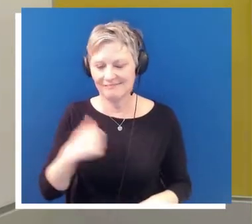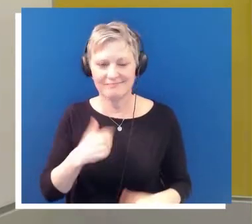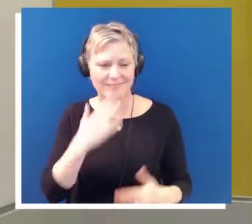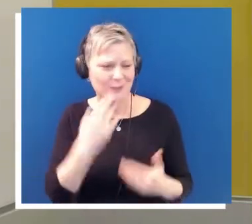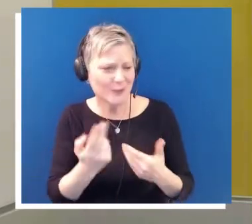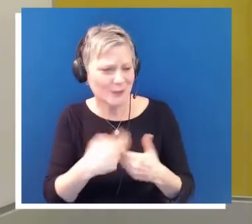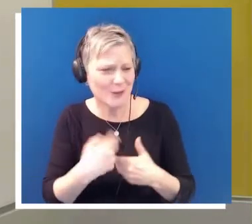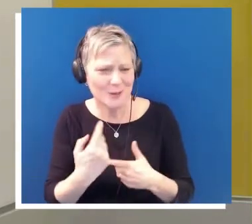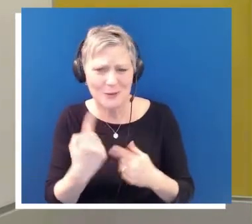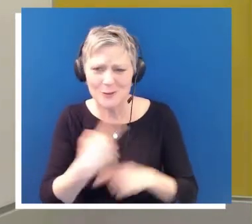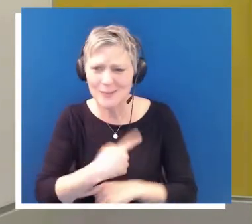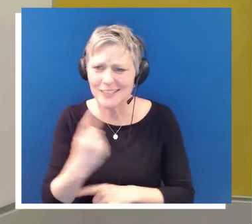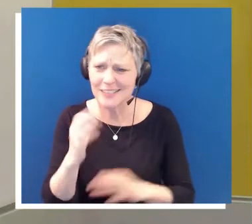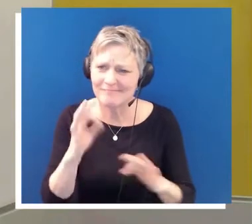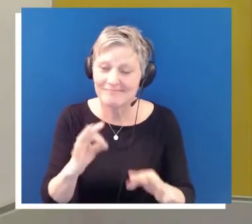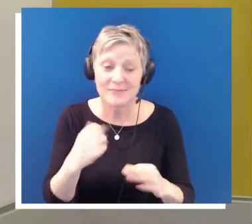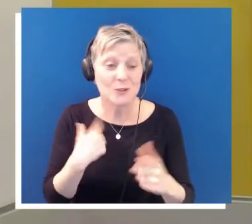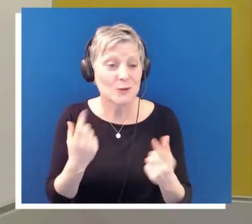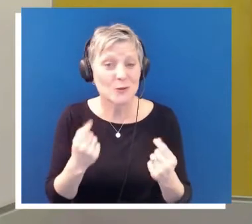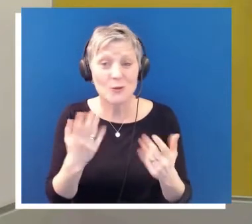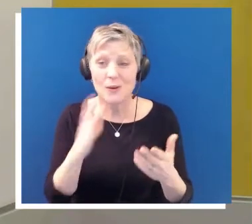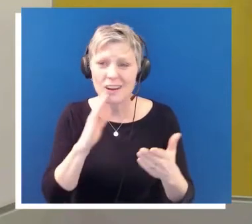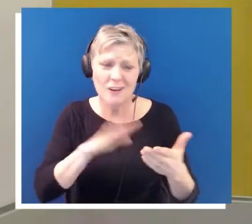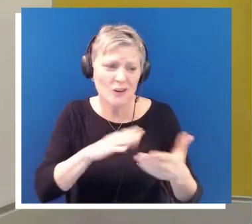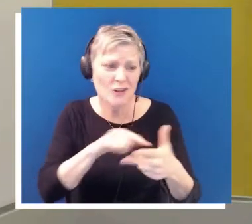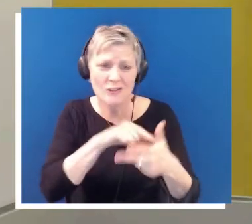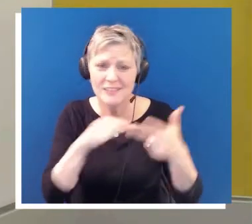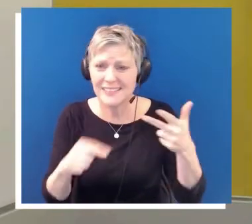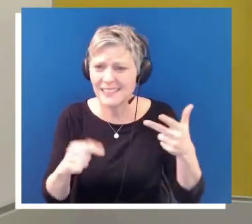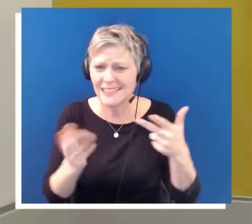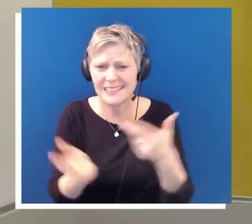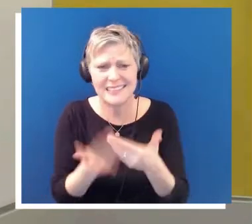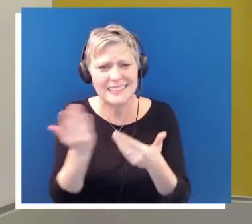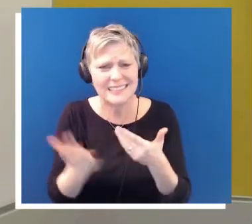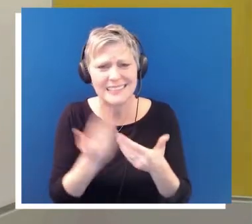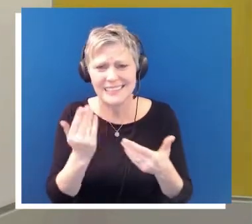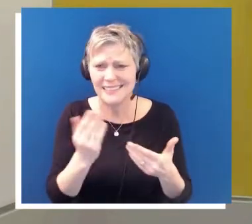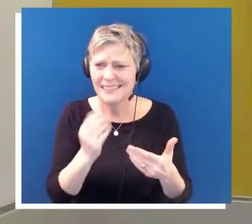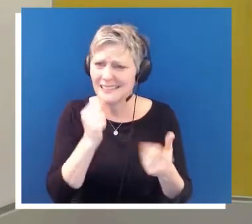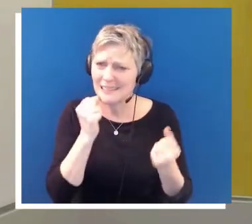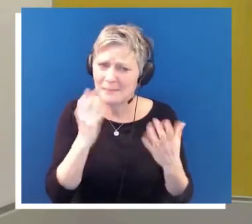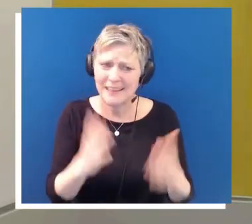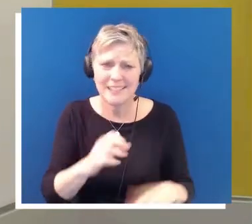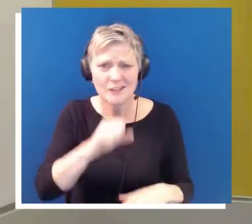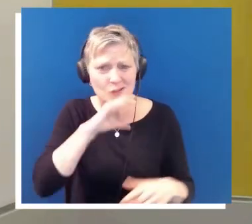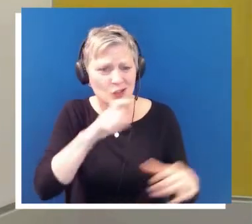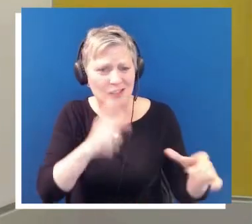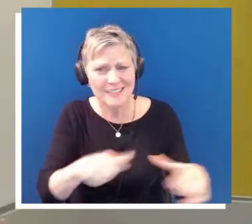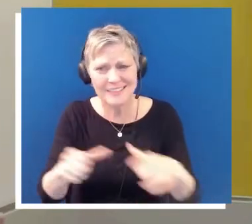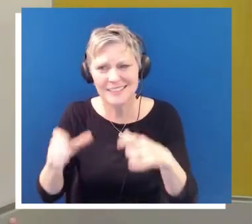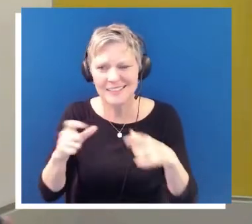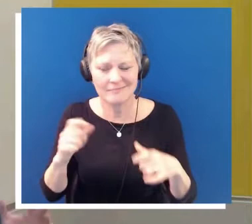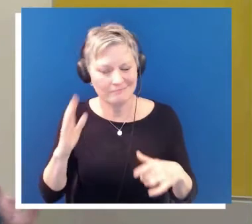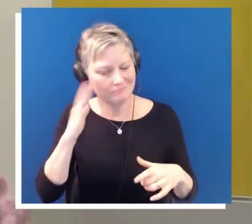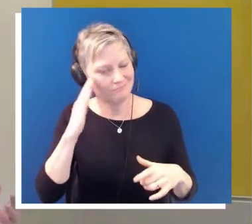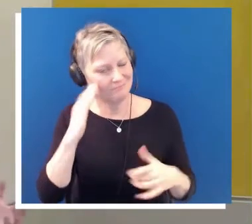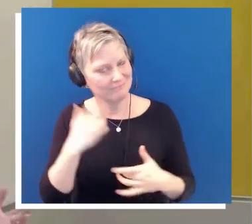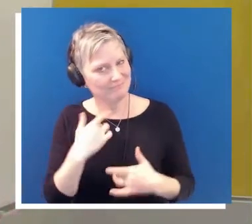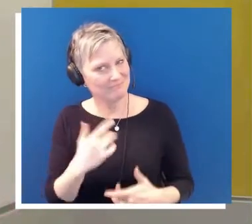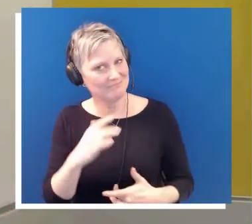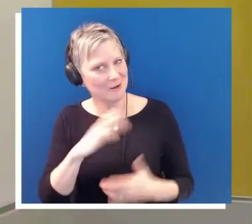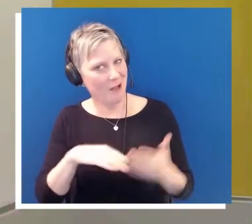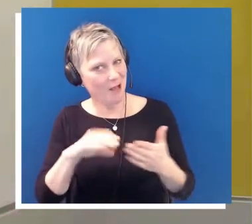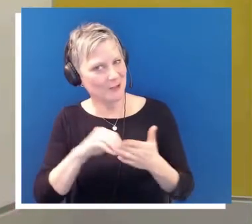dishes today. Really easy to make. You can make them at home. Doesn't create a lot of dishes, which is nice because when you're a college student, I know, you don't feel like